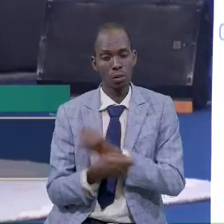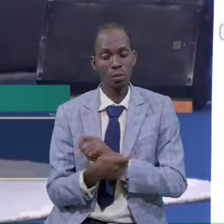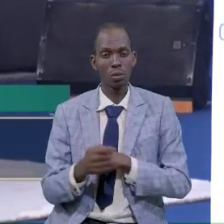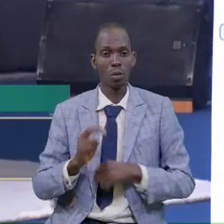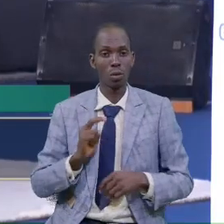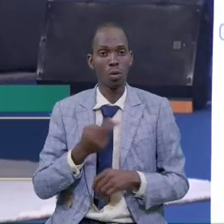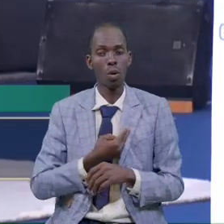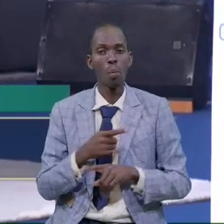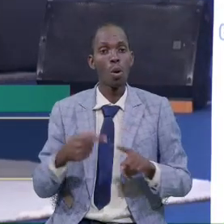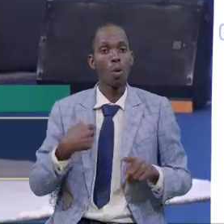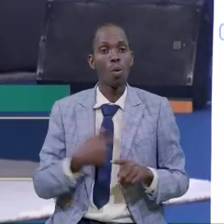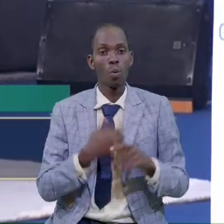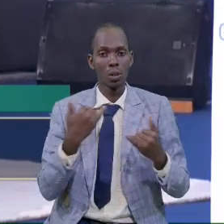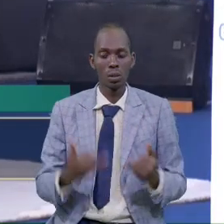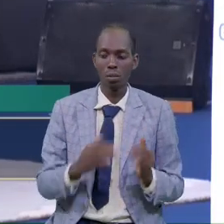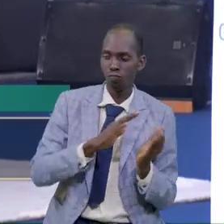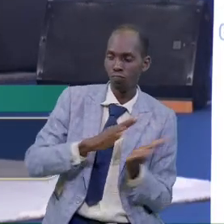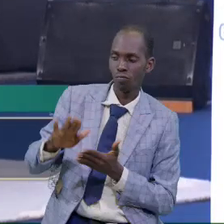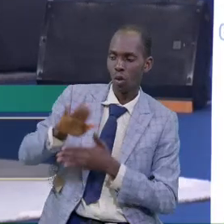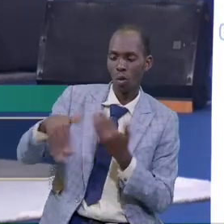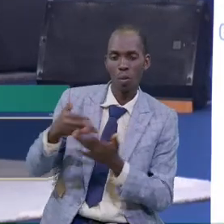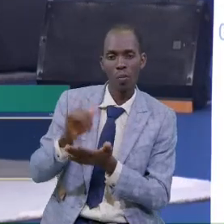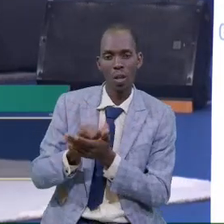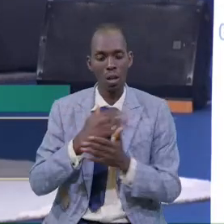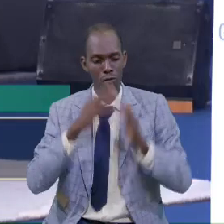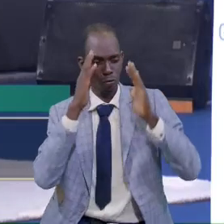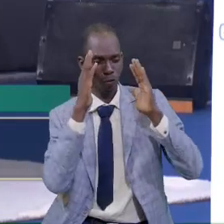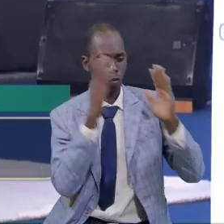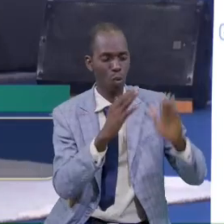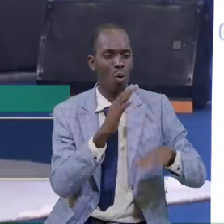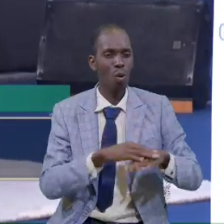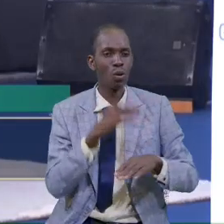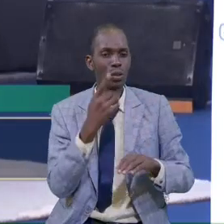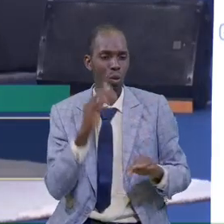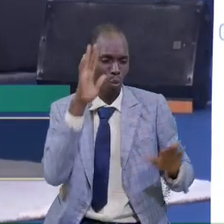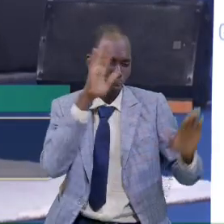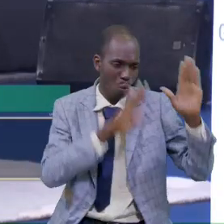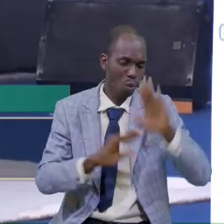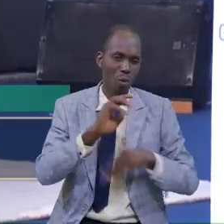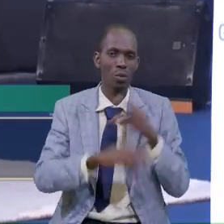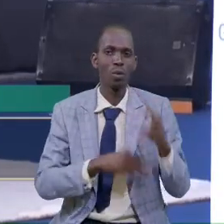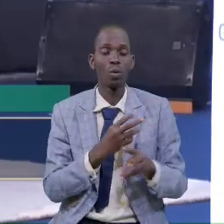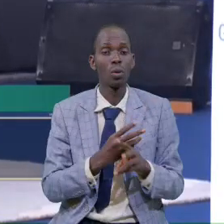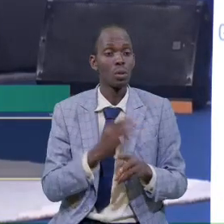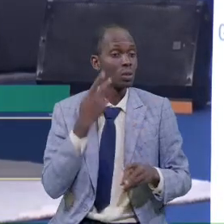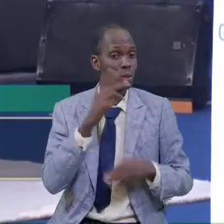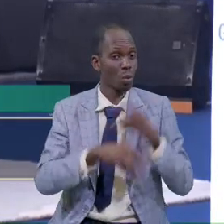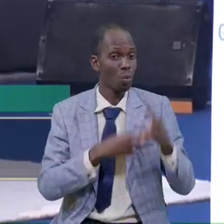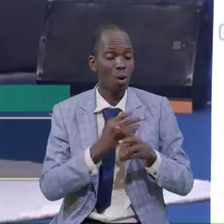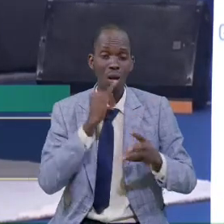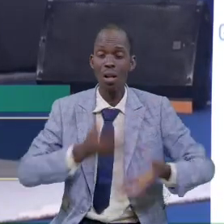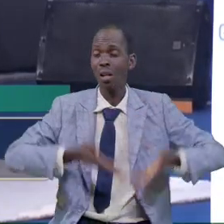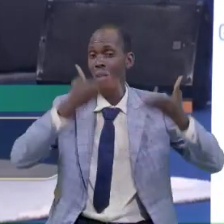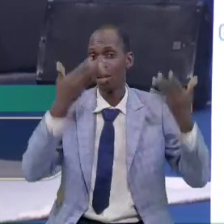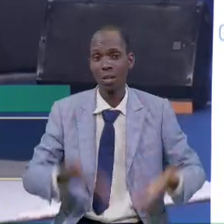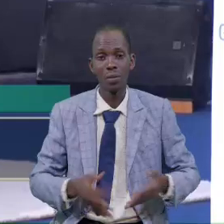cares of the world. And the world is heavy. When you carry the world on your shoulder, when you carry the world